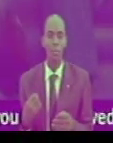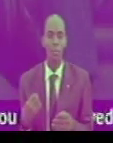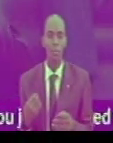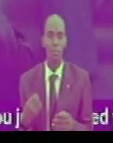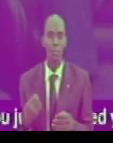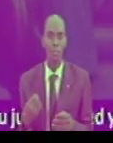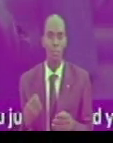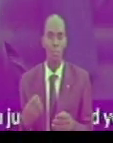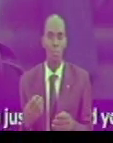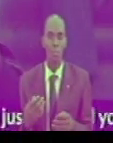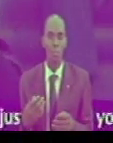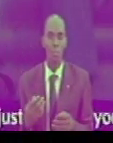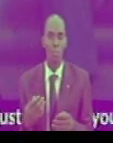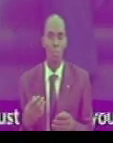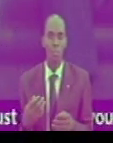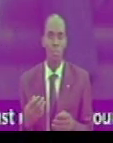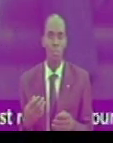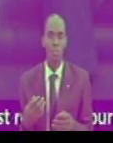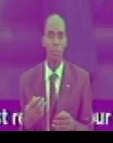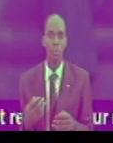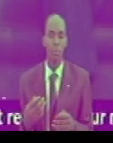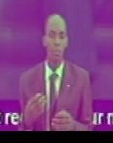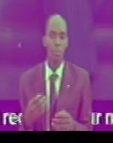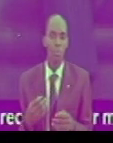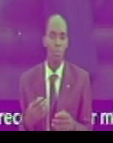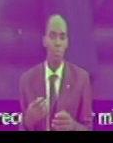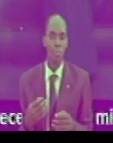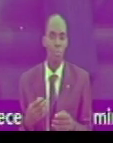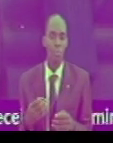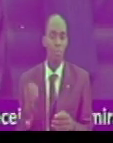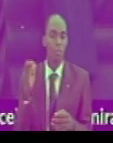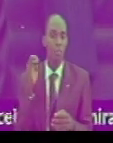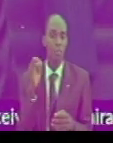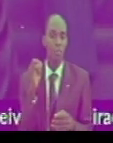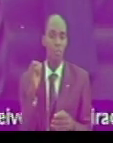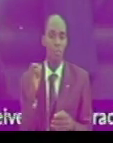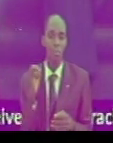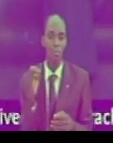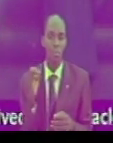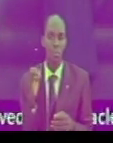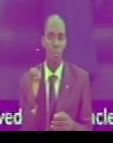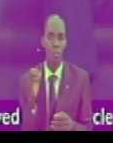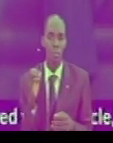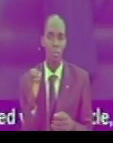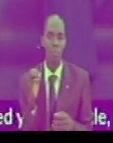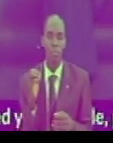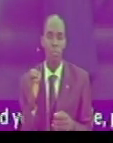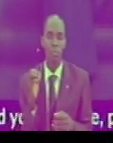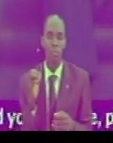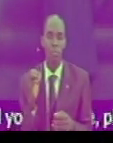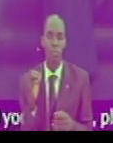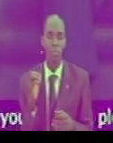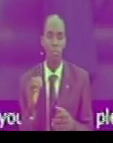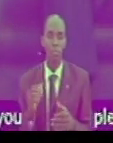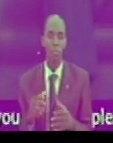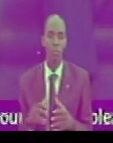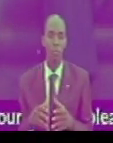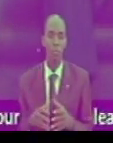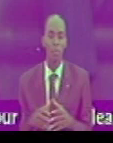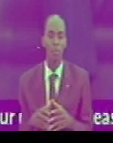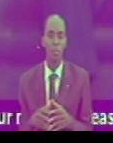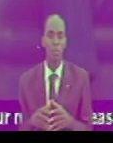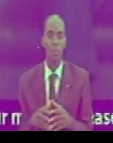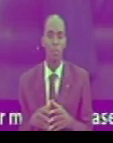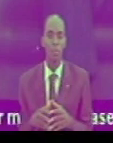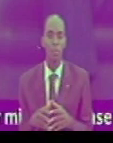eat 3 hours consecutively. But this time yesterday, I ate around after 3 p.m. and nothing happened to me. Today I